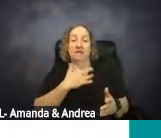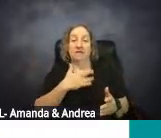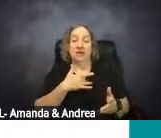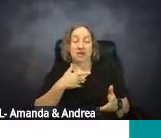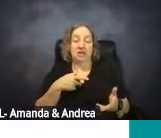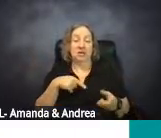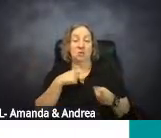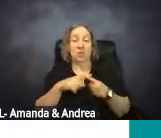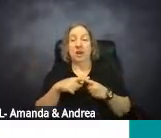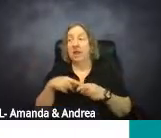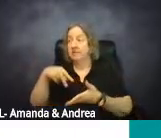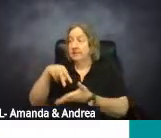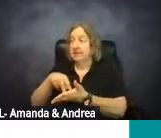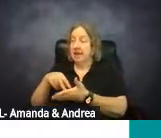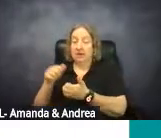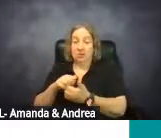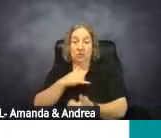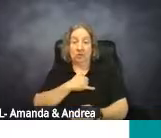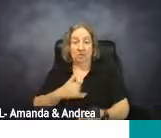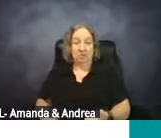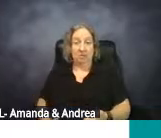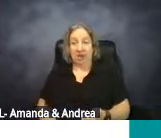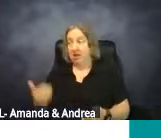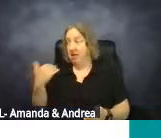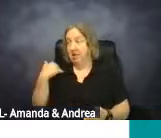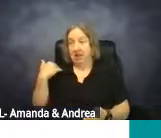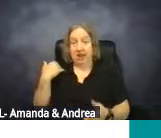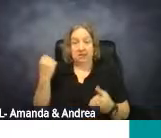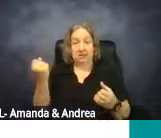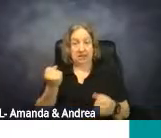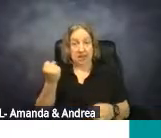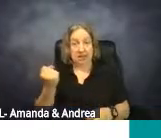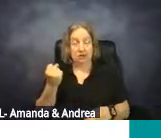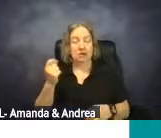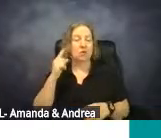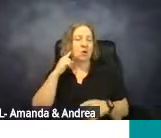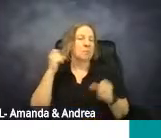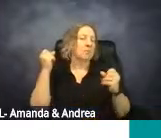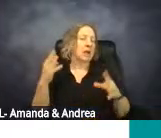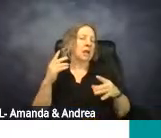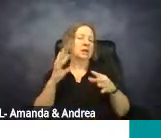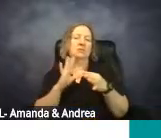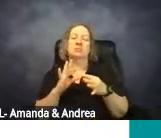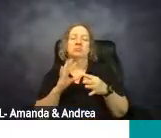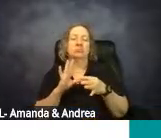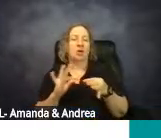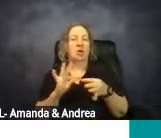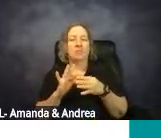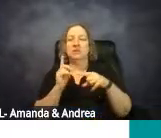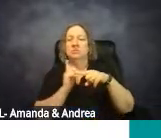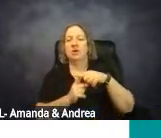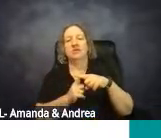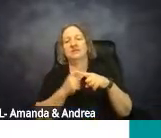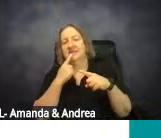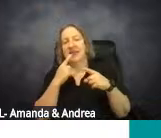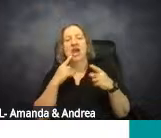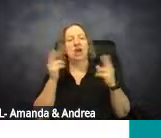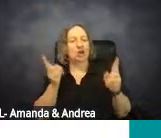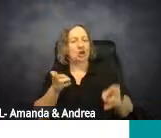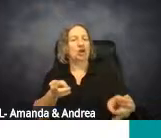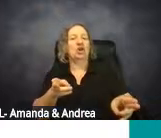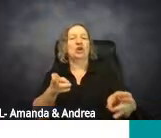the mayor last Saturday is we heard so many positive comments just saying, get this thing